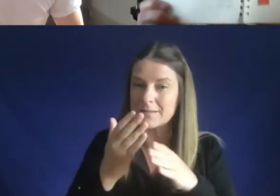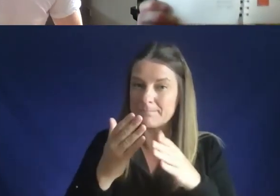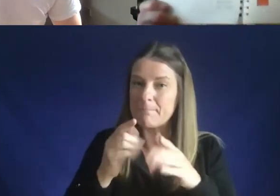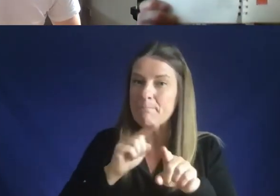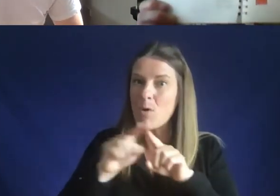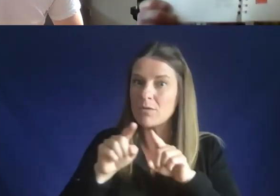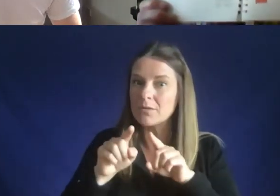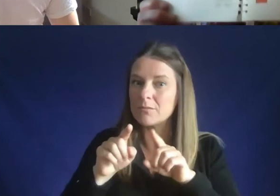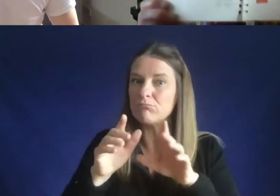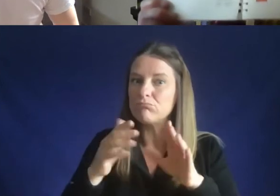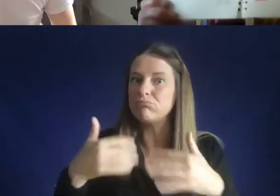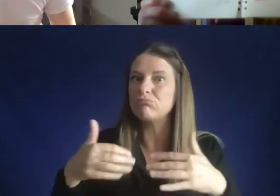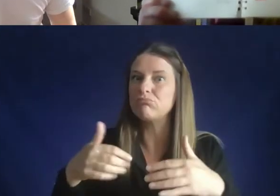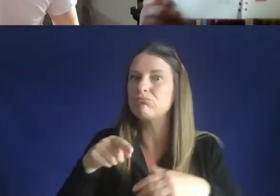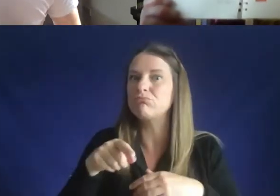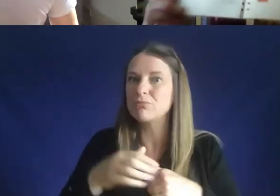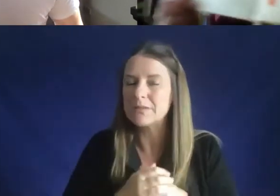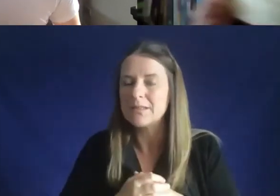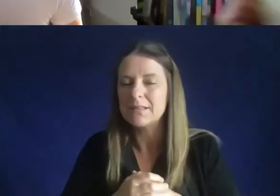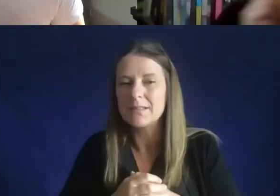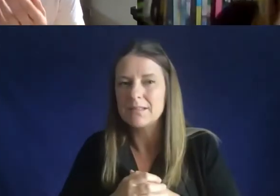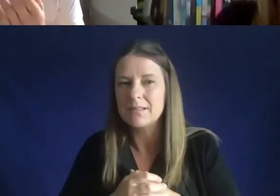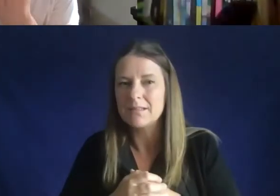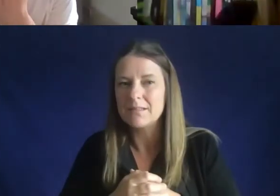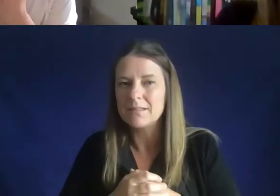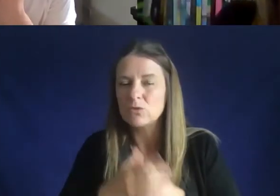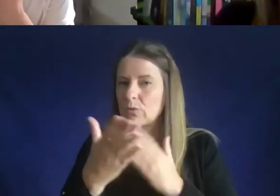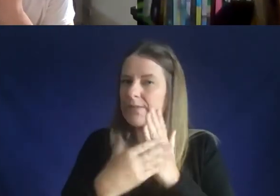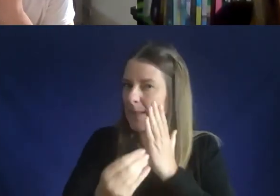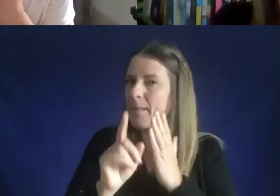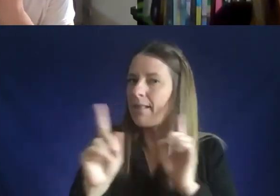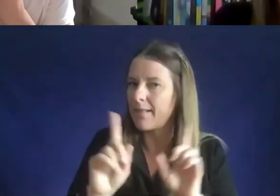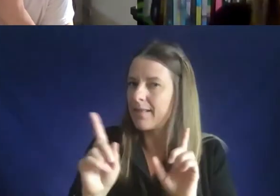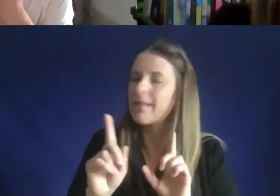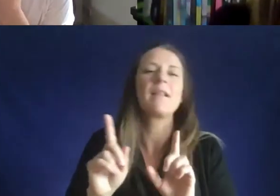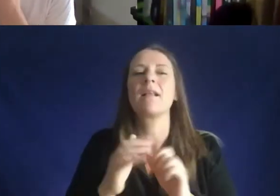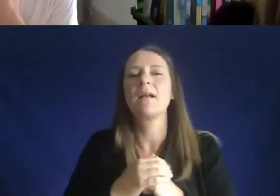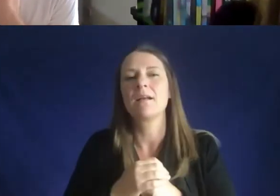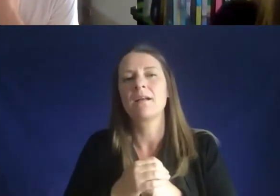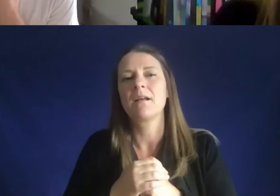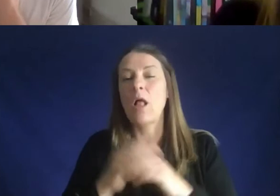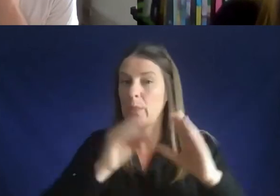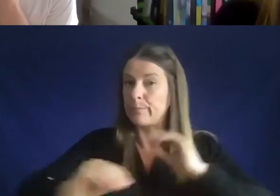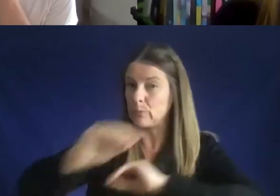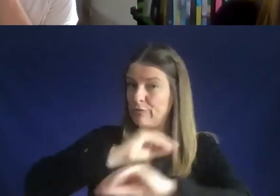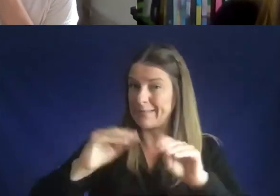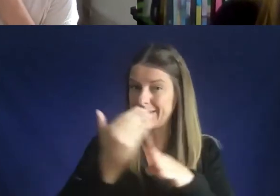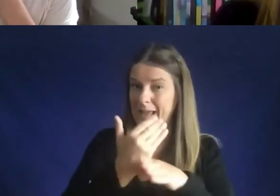my creativity, I suppose. And so, like for an example of some of them, some of the movement ones